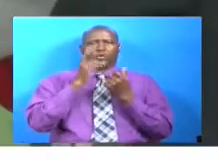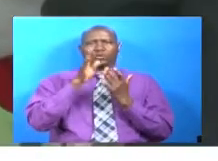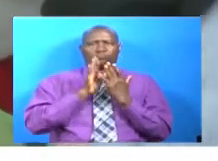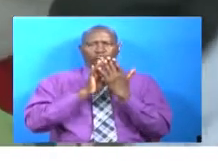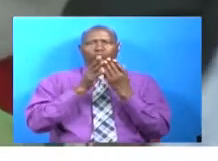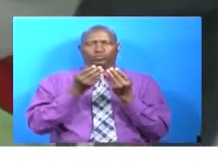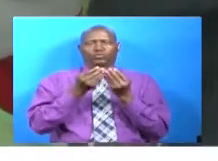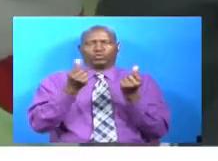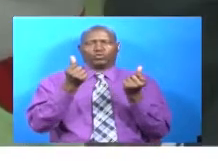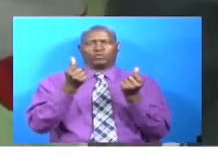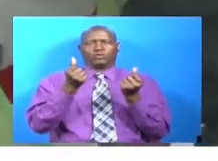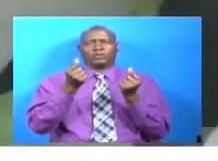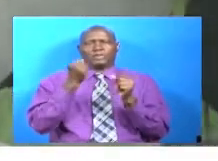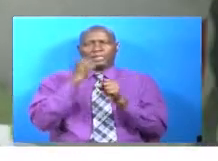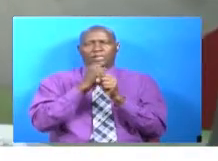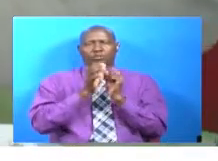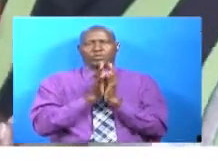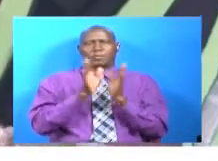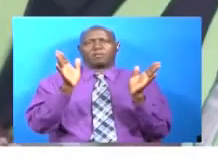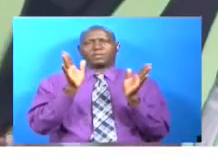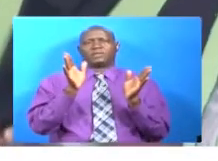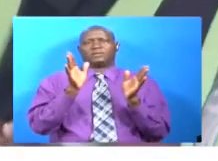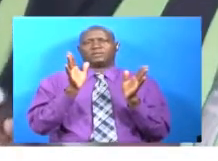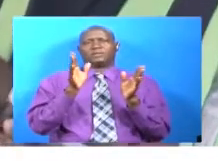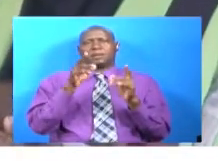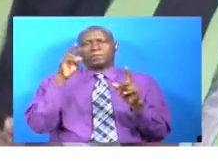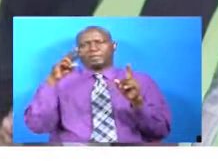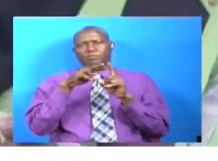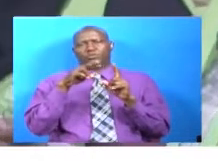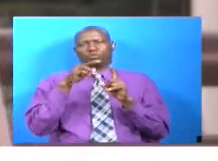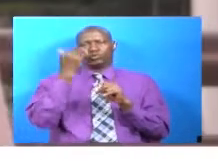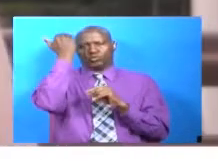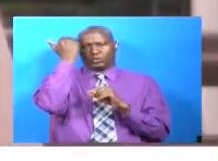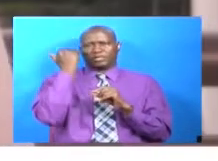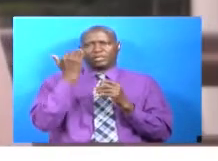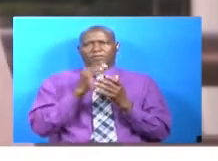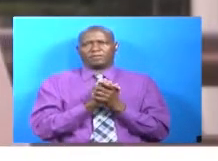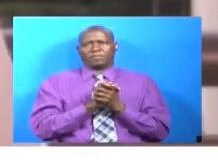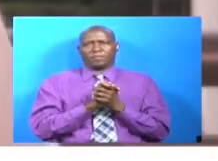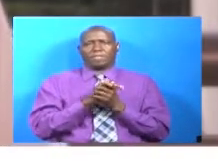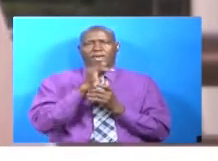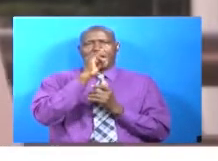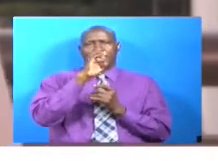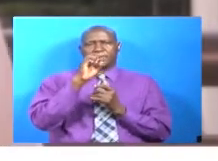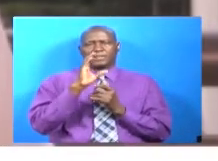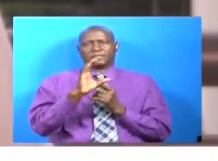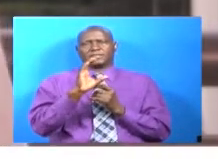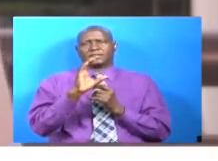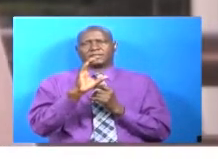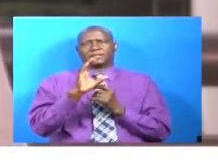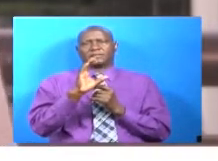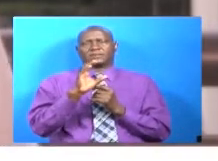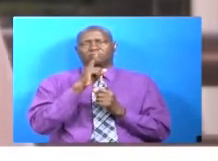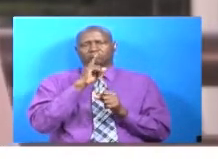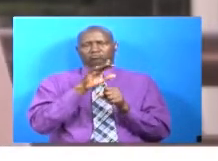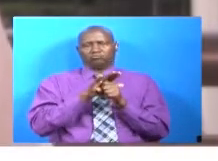and dealing with public perception on operations of the judiciary in its entire team. The IBC has assured members of the Law